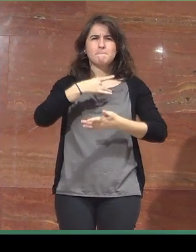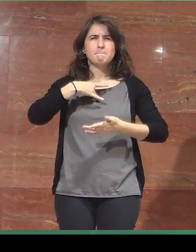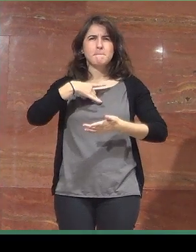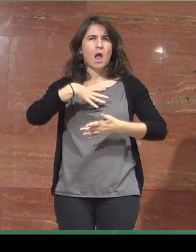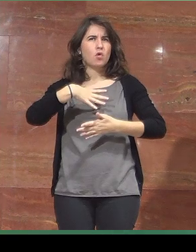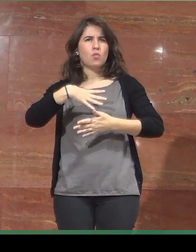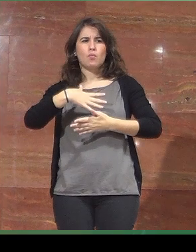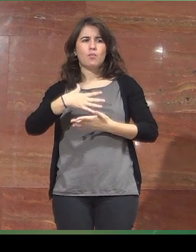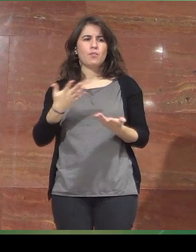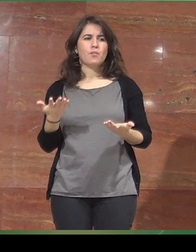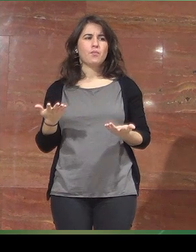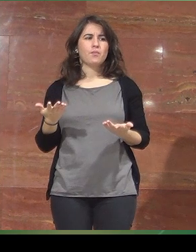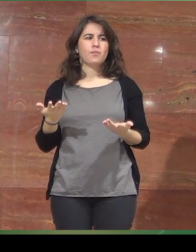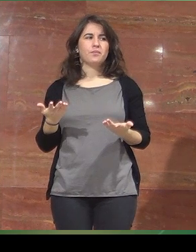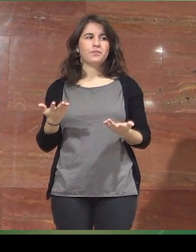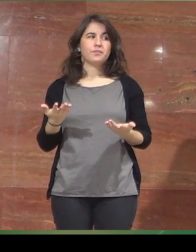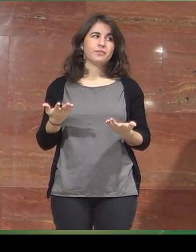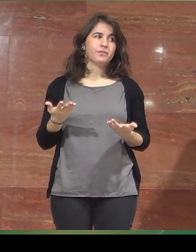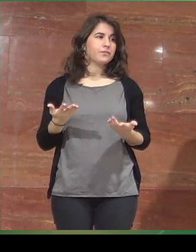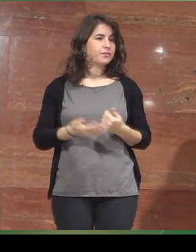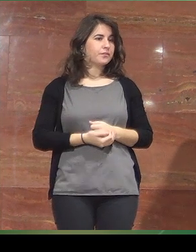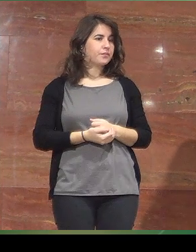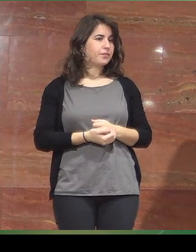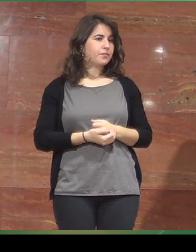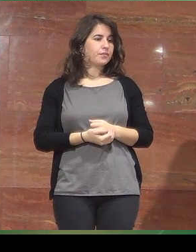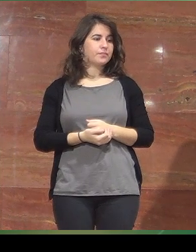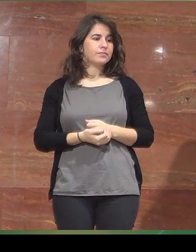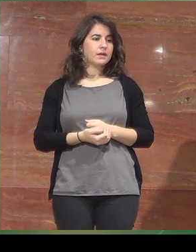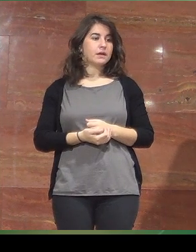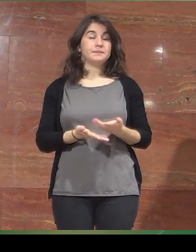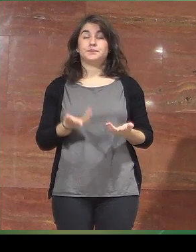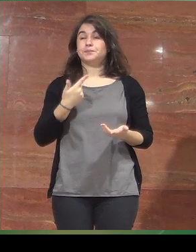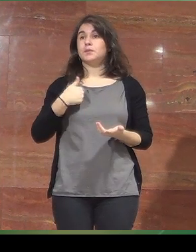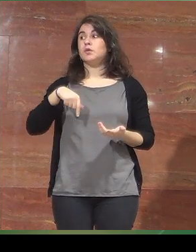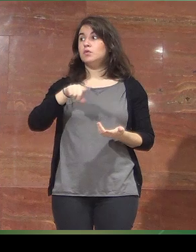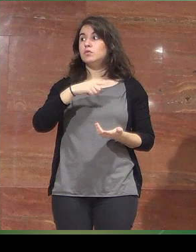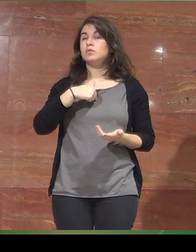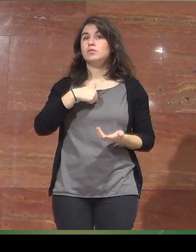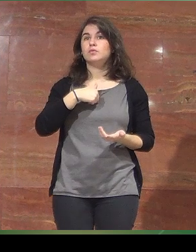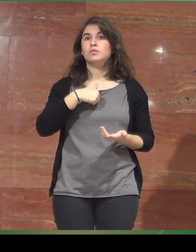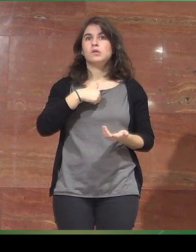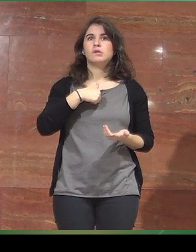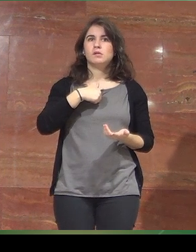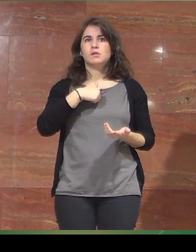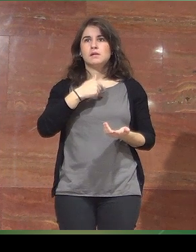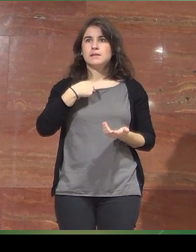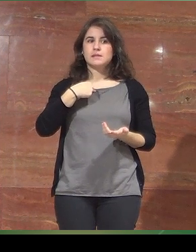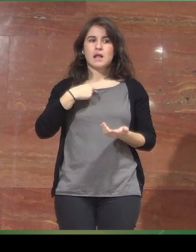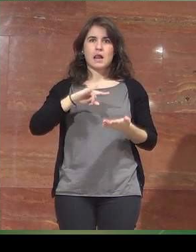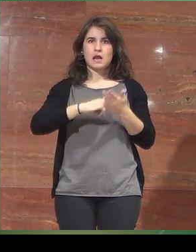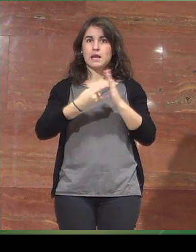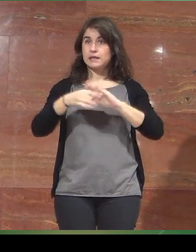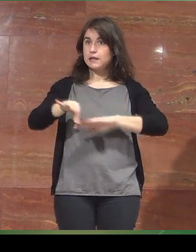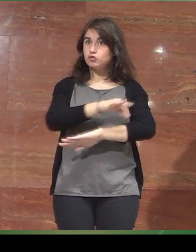little bit in confrontation with the architects, and we try, because Spencer, a very good